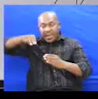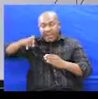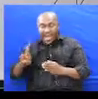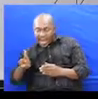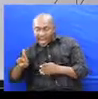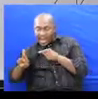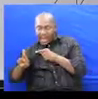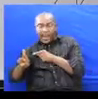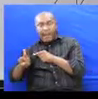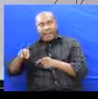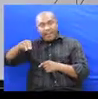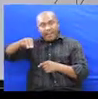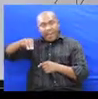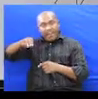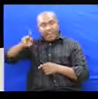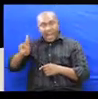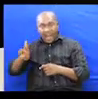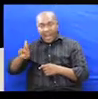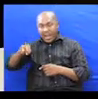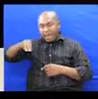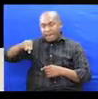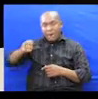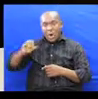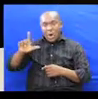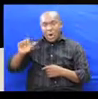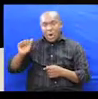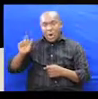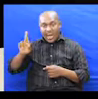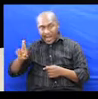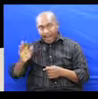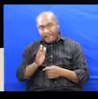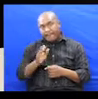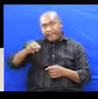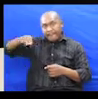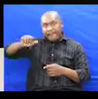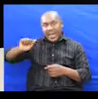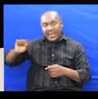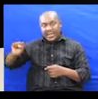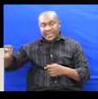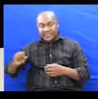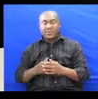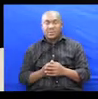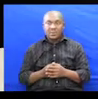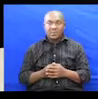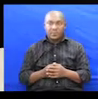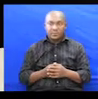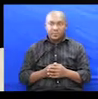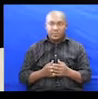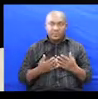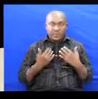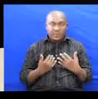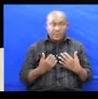for molar mass of a substance. Therefore, since I know N is equal to m over mR, I